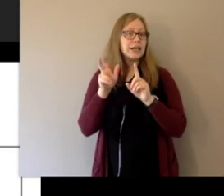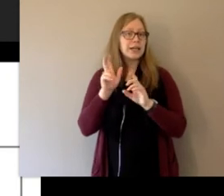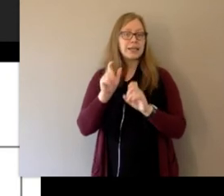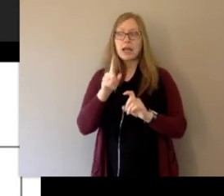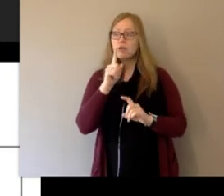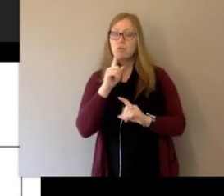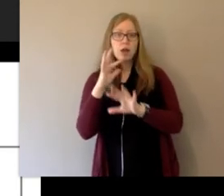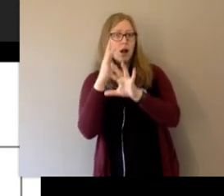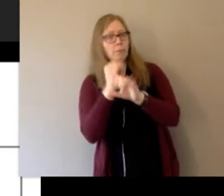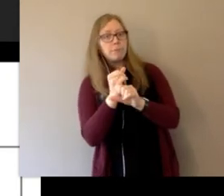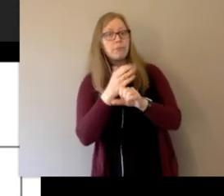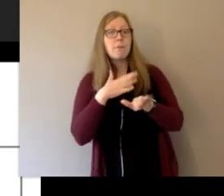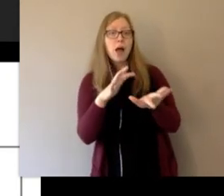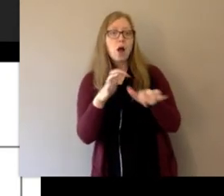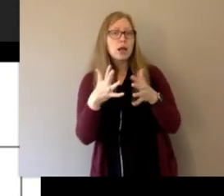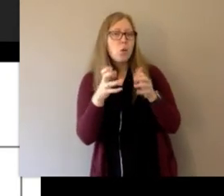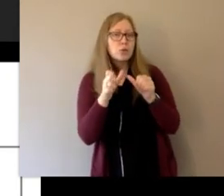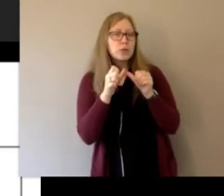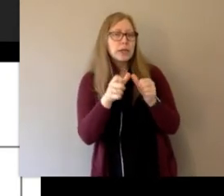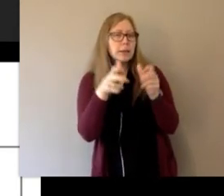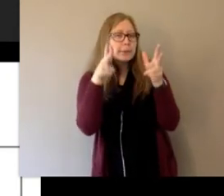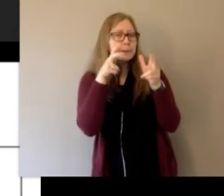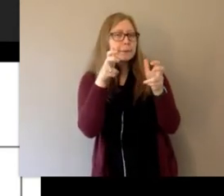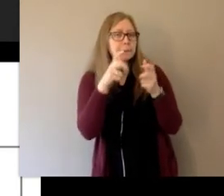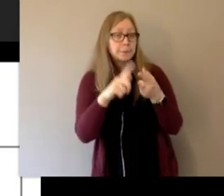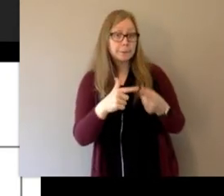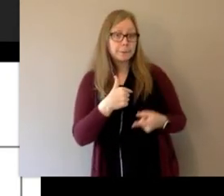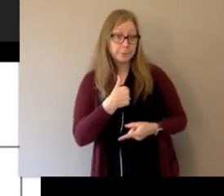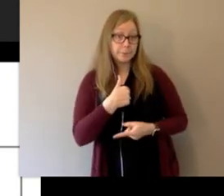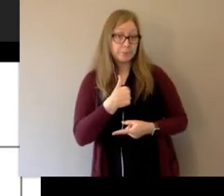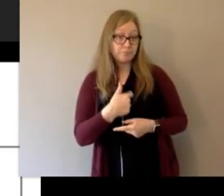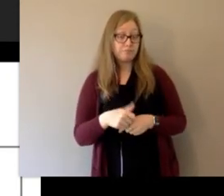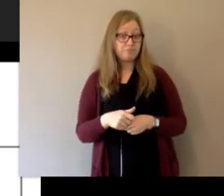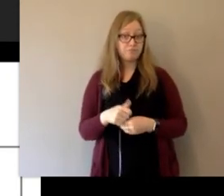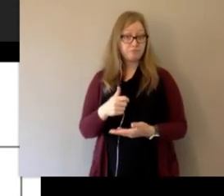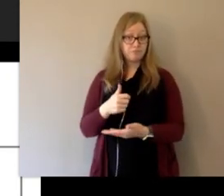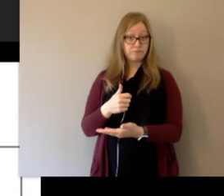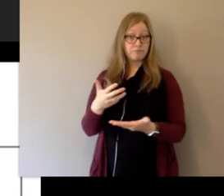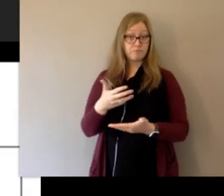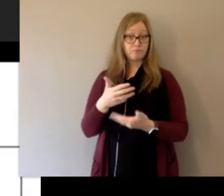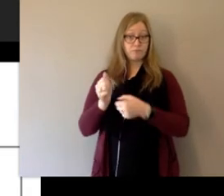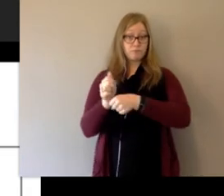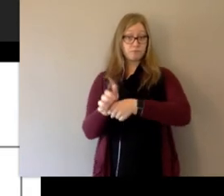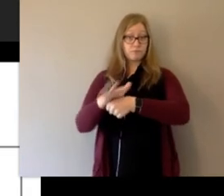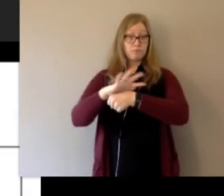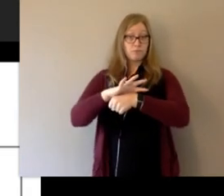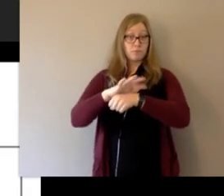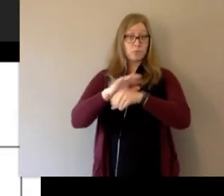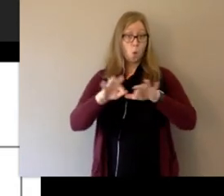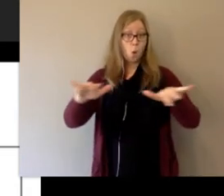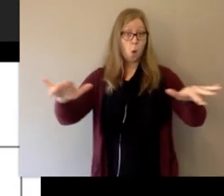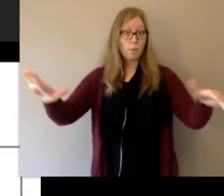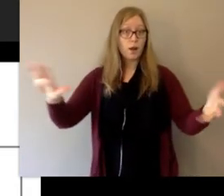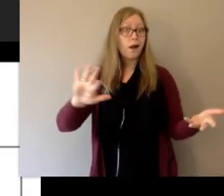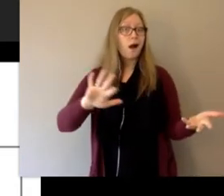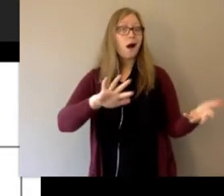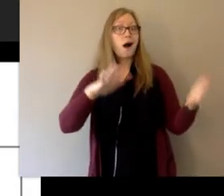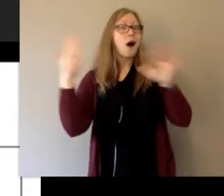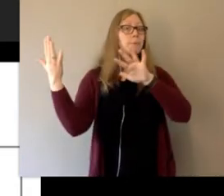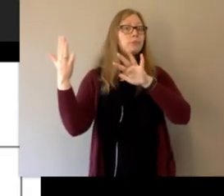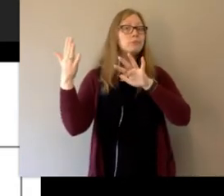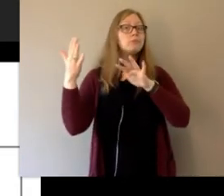to want to continue to listen to me. So here it is. The COVID-19 outbreak has disrupted the education of